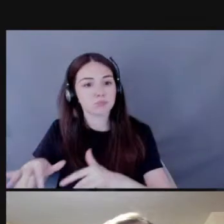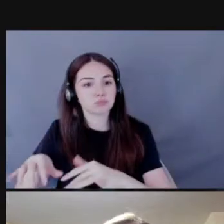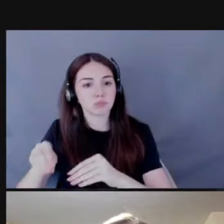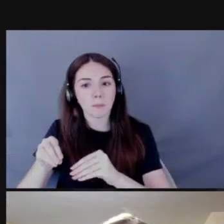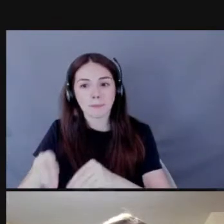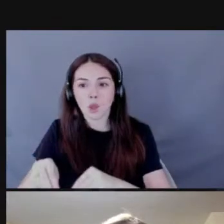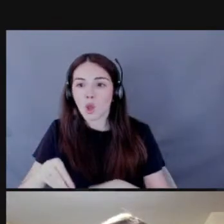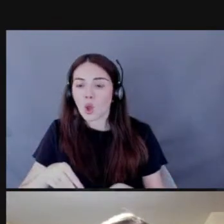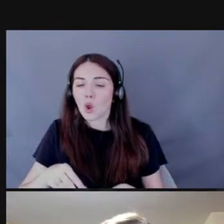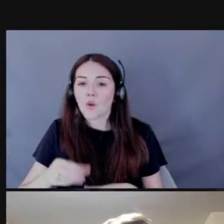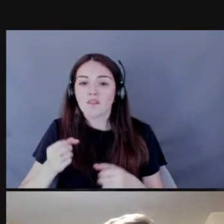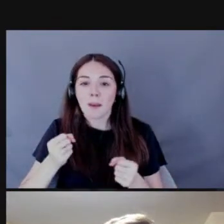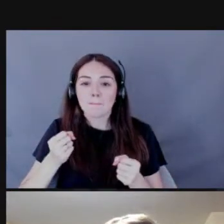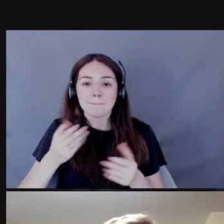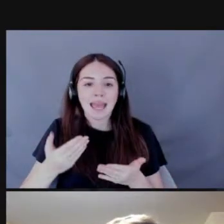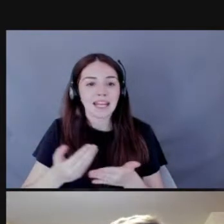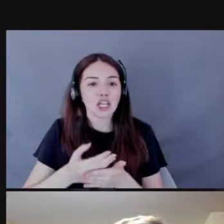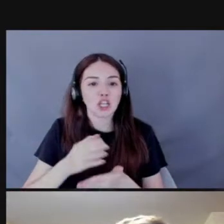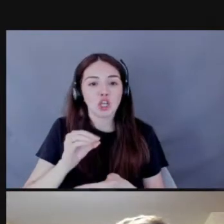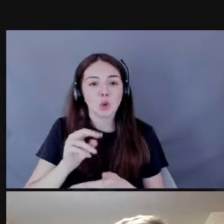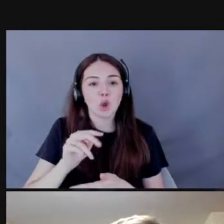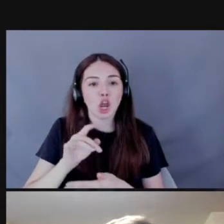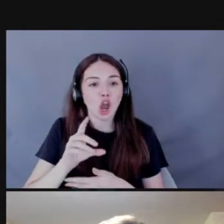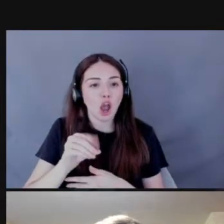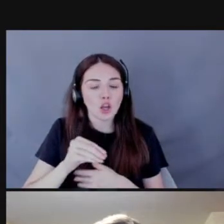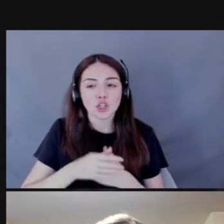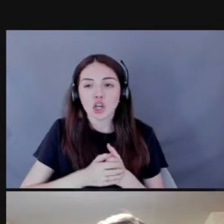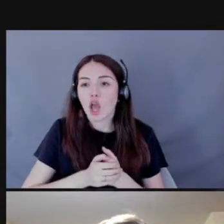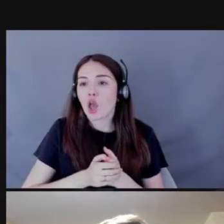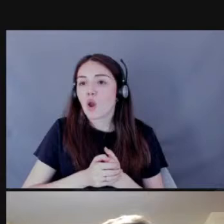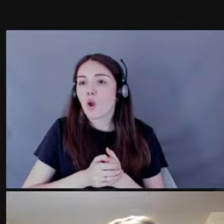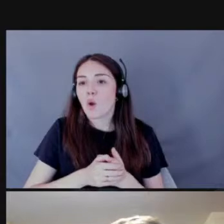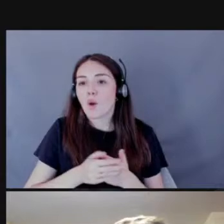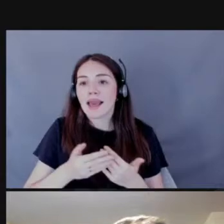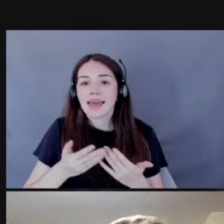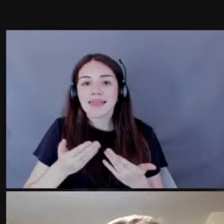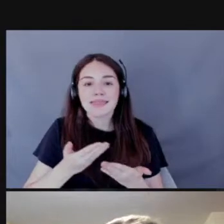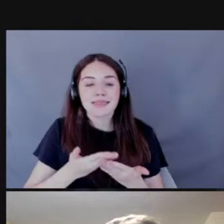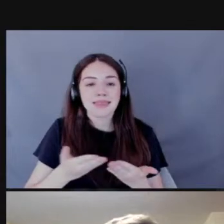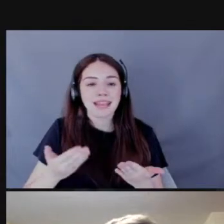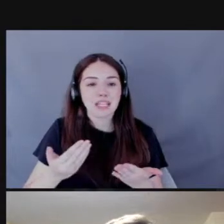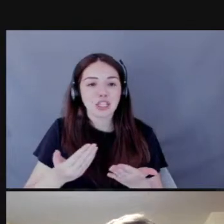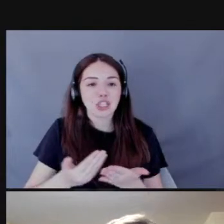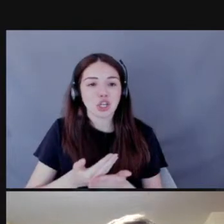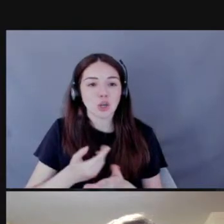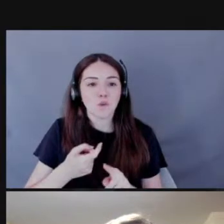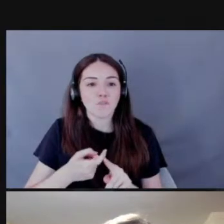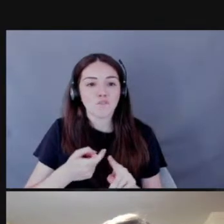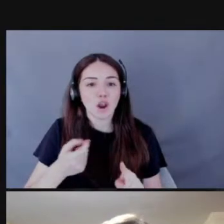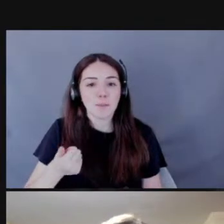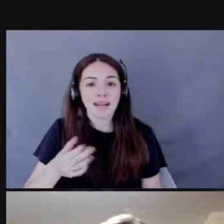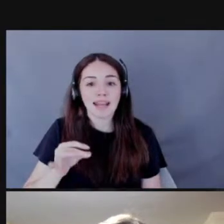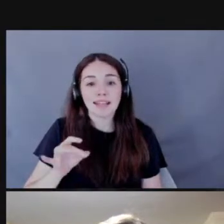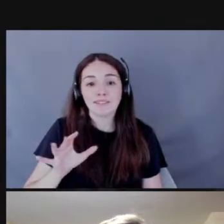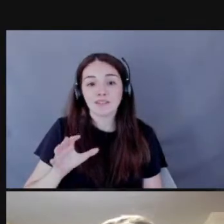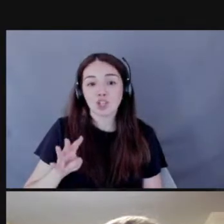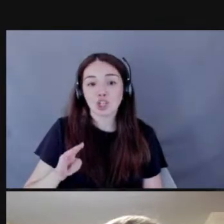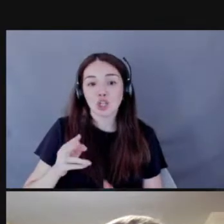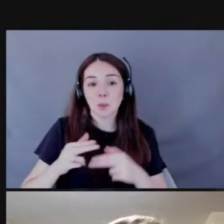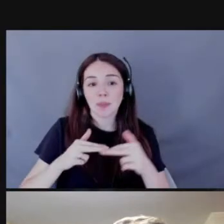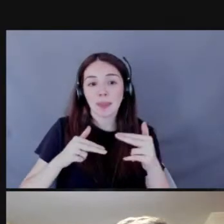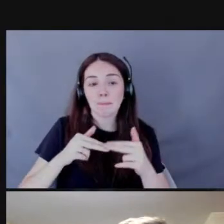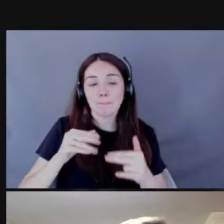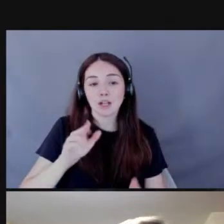condominiums, all of that stuff that came out of the construction of the Bay Bridge in 1952, and then the later one